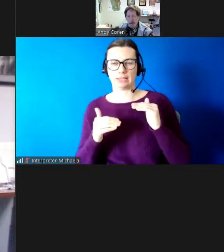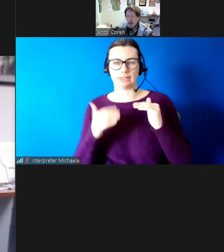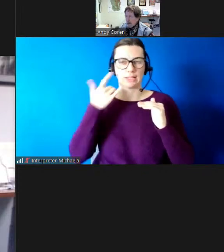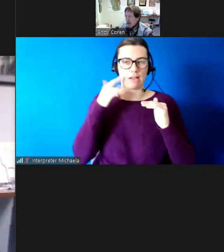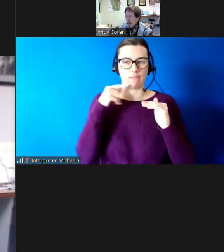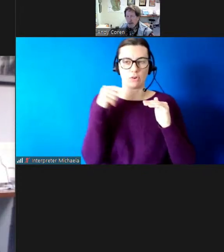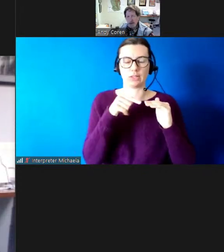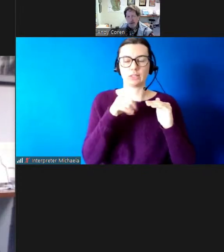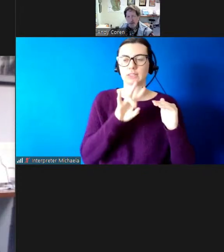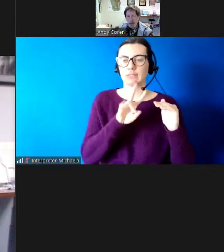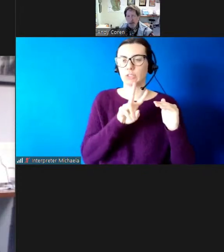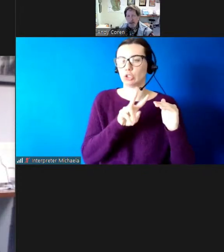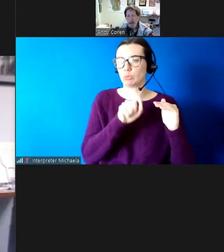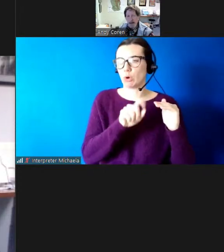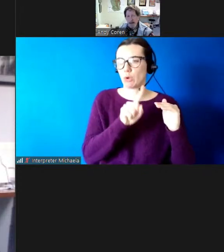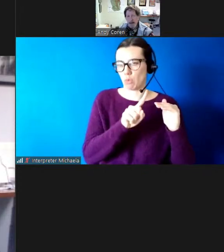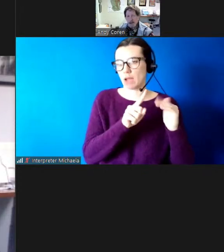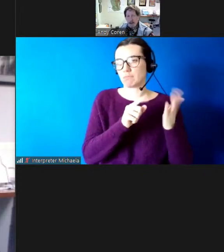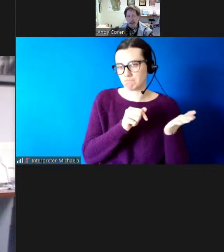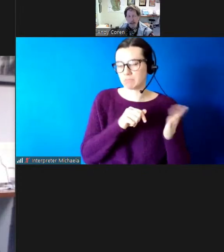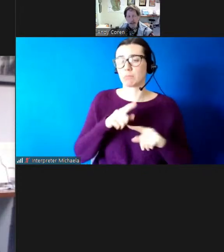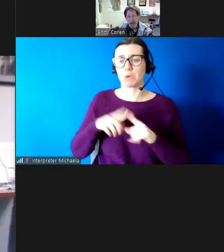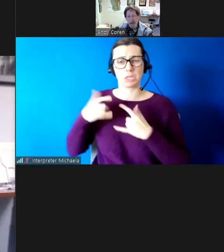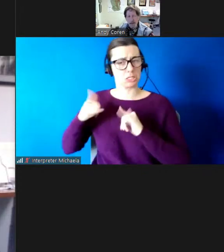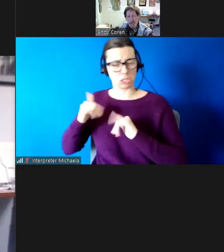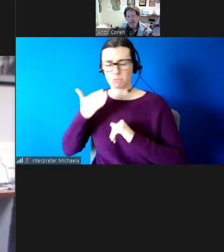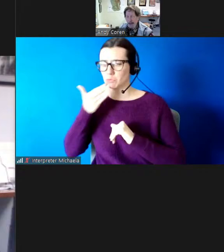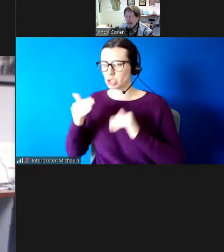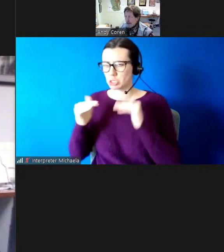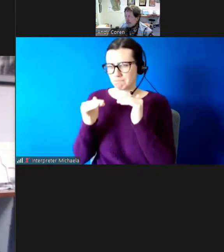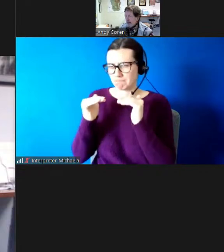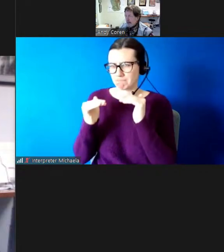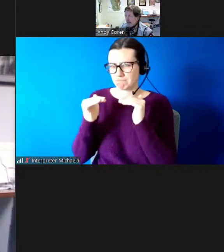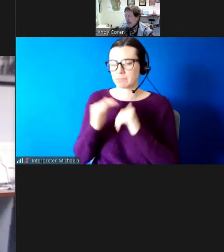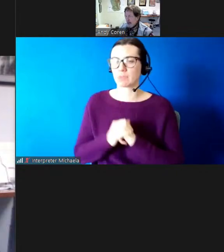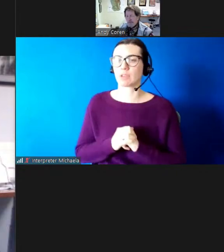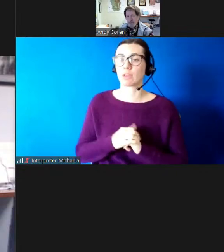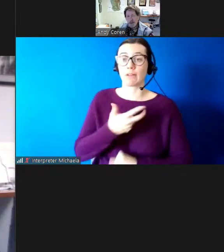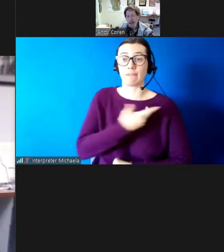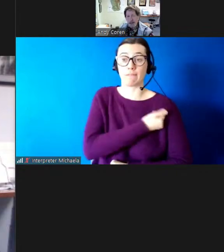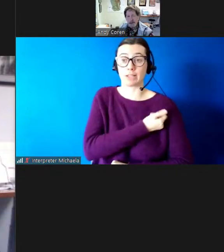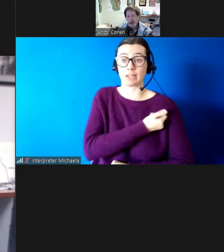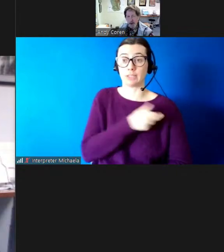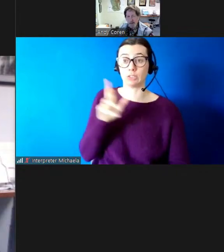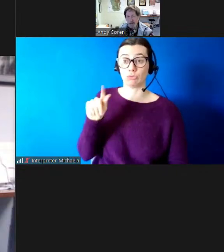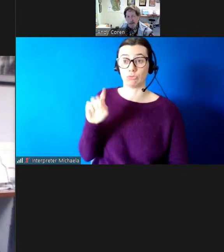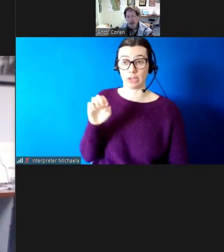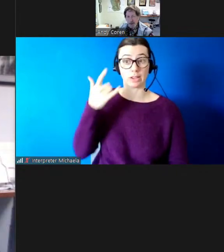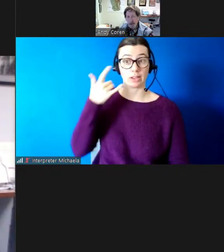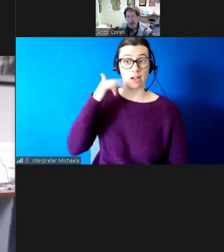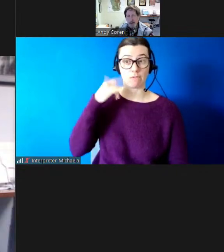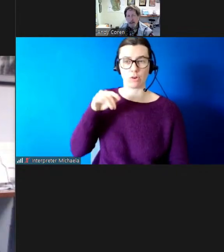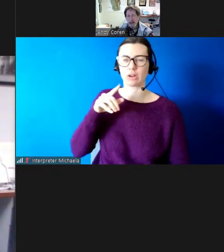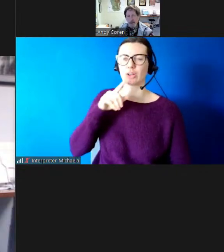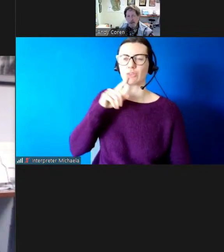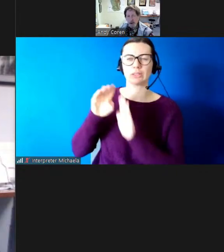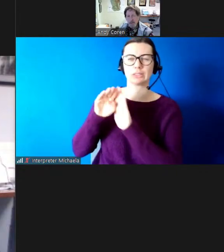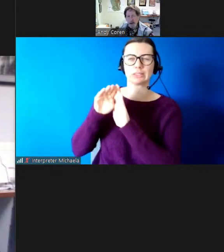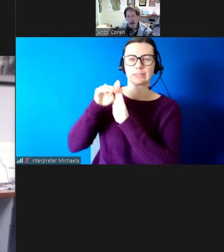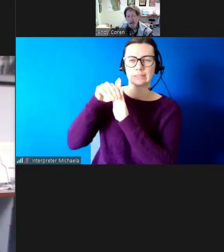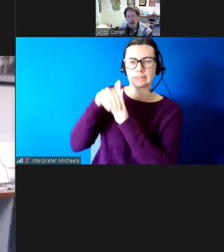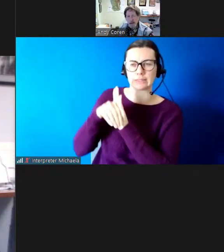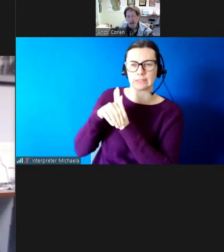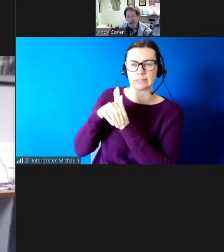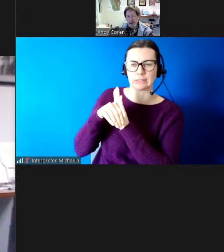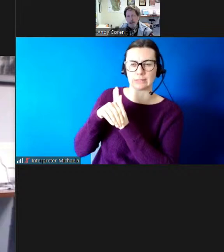it's still doing well. And actually, the vaccine rate in California has been dropping slowly. To all